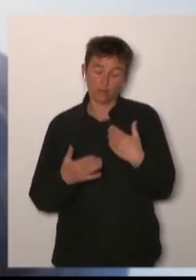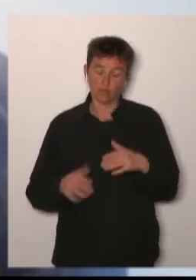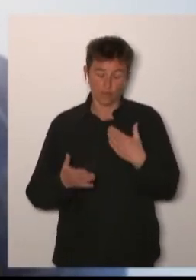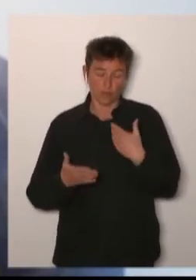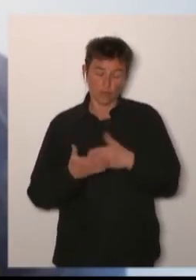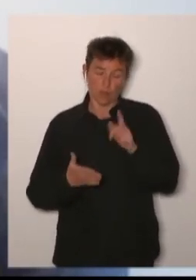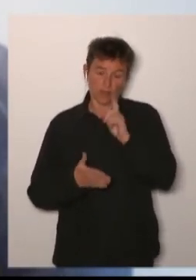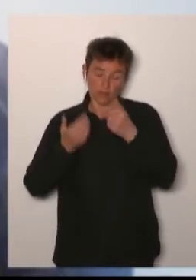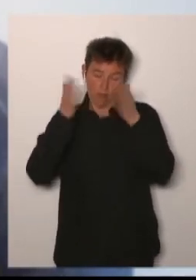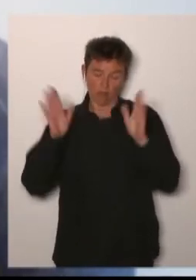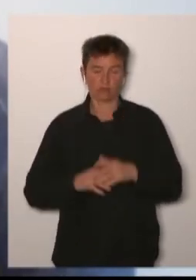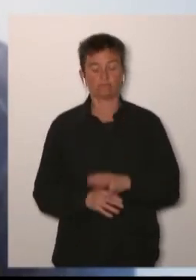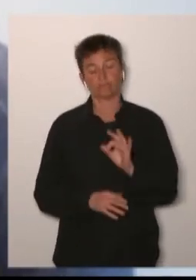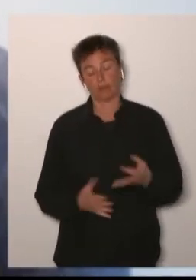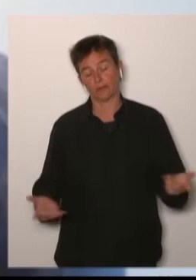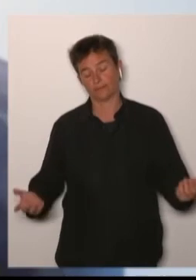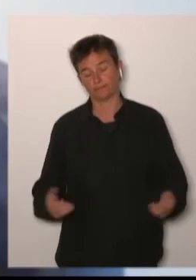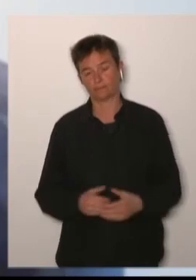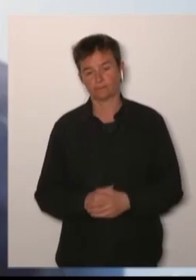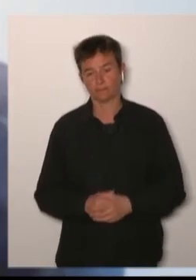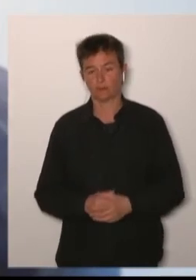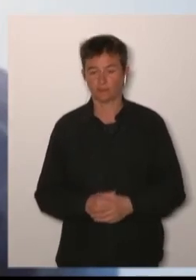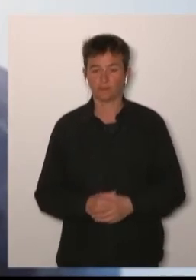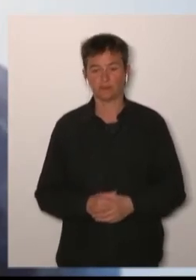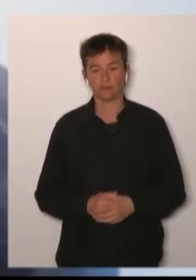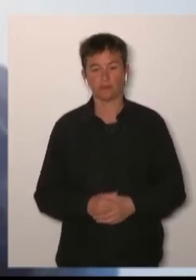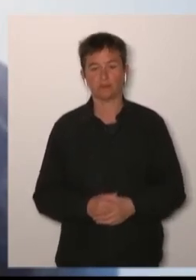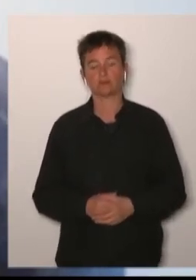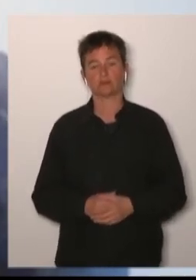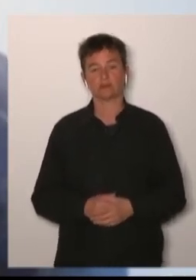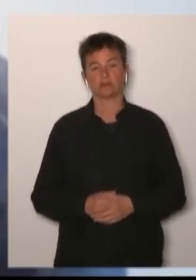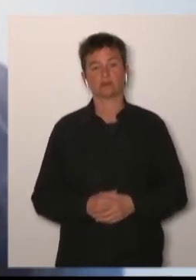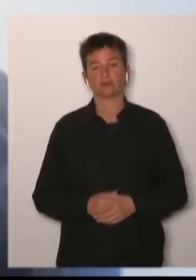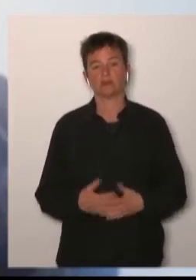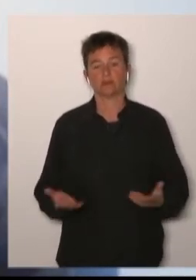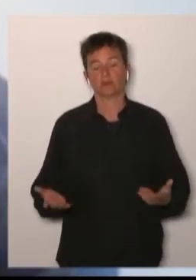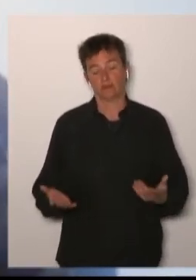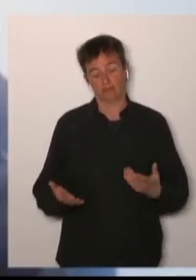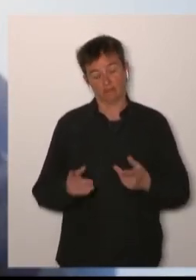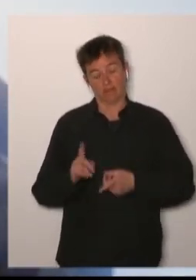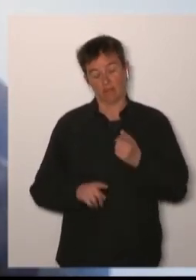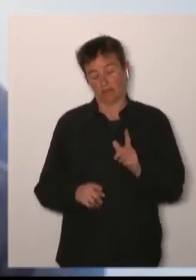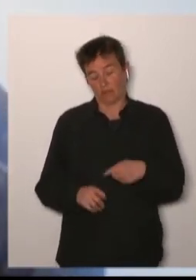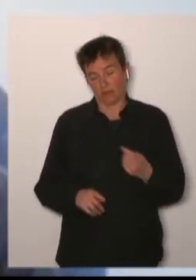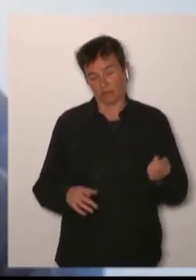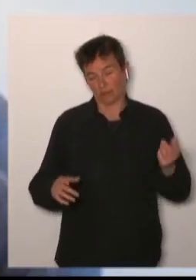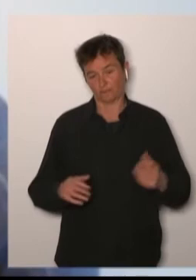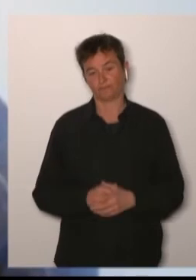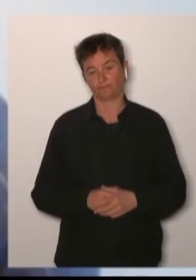Indeed, but I mean, very important. And I hope I have sort of tried